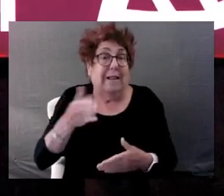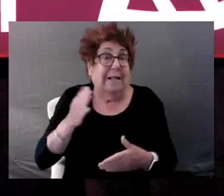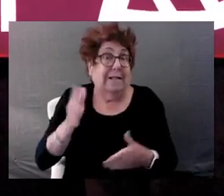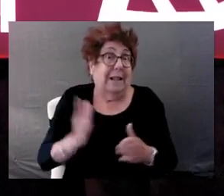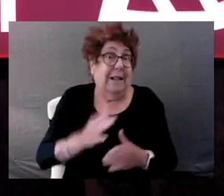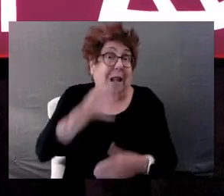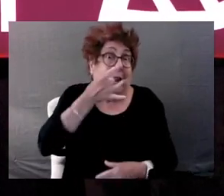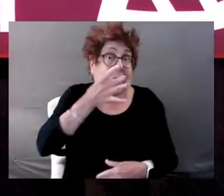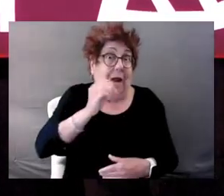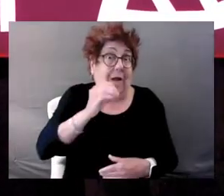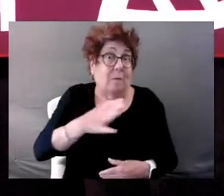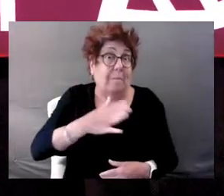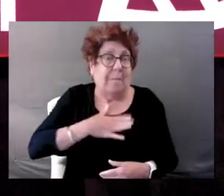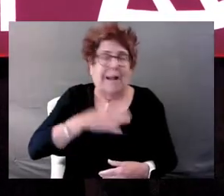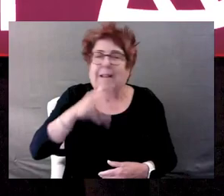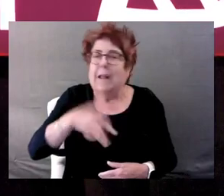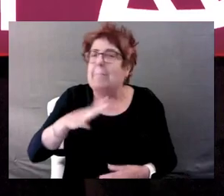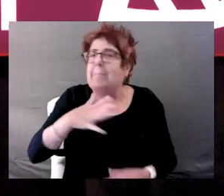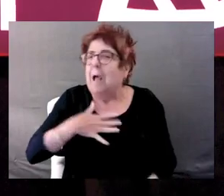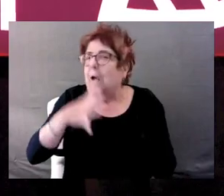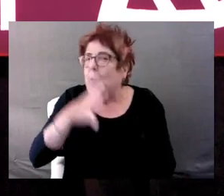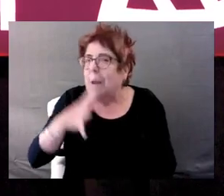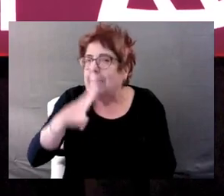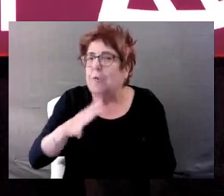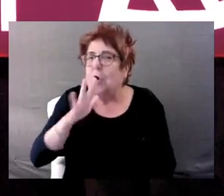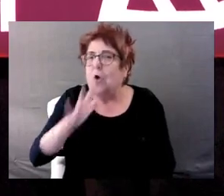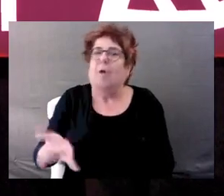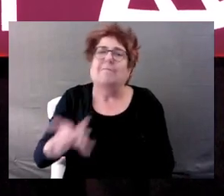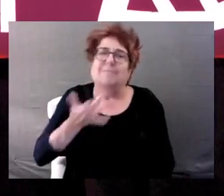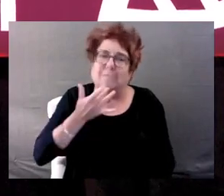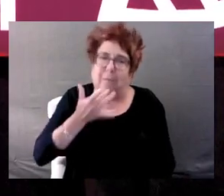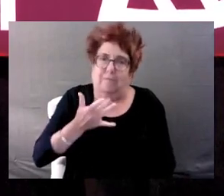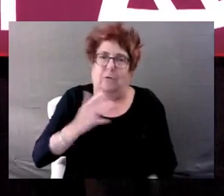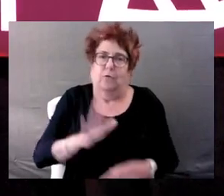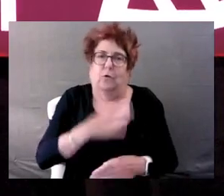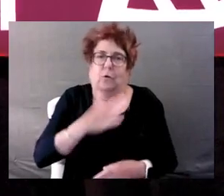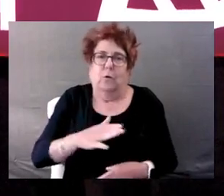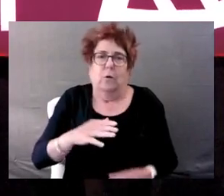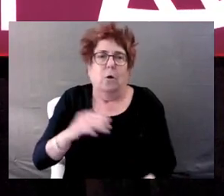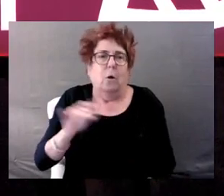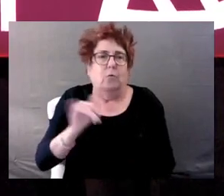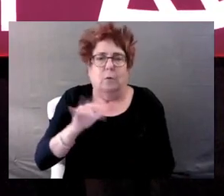grandmother's favorite song. It was also a woman named Fannie Lou Hamer. Anybody ever heard of her?